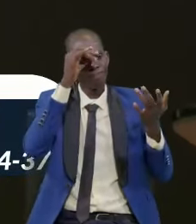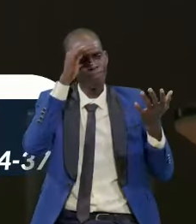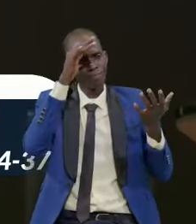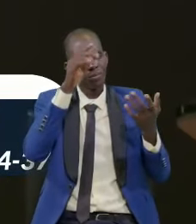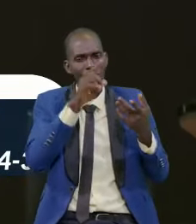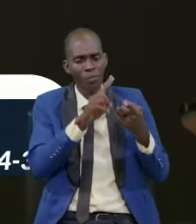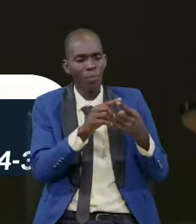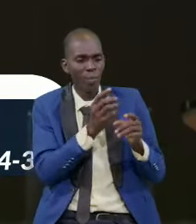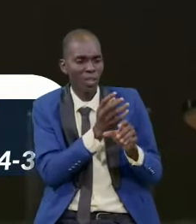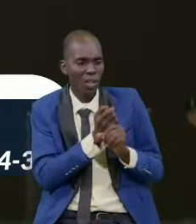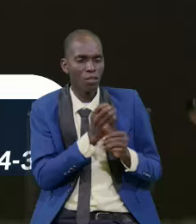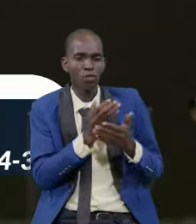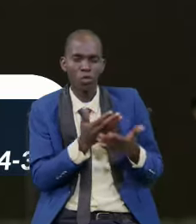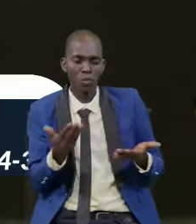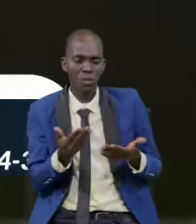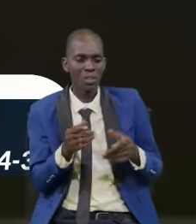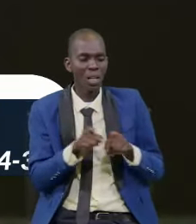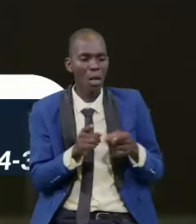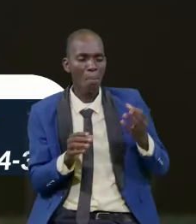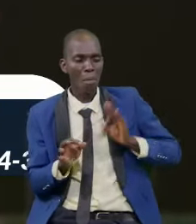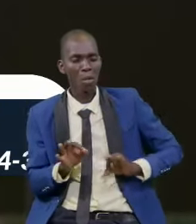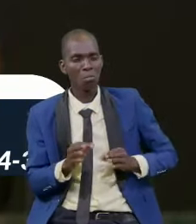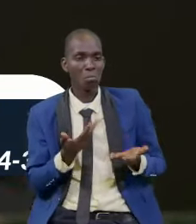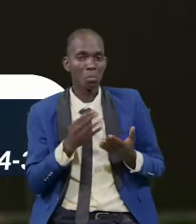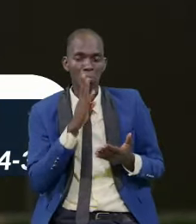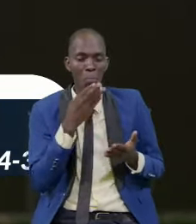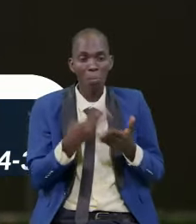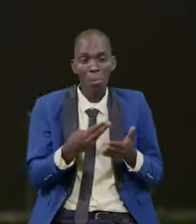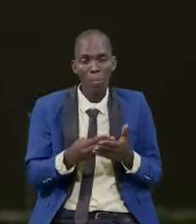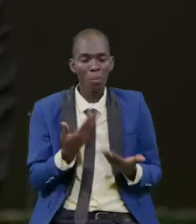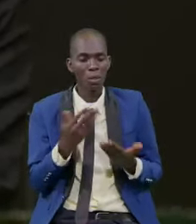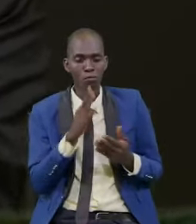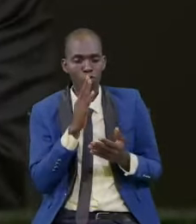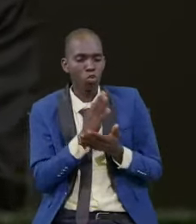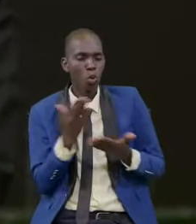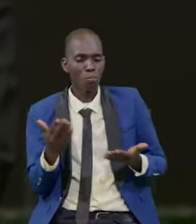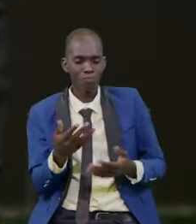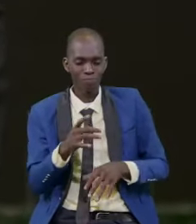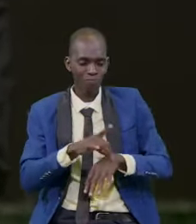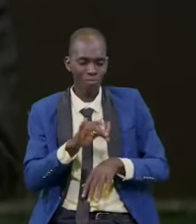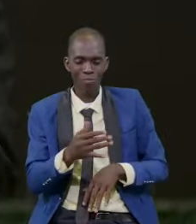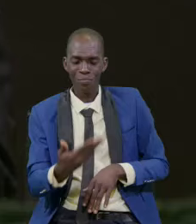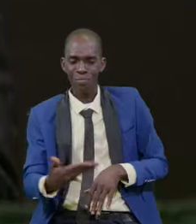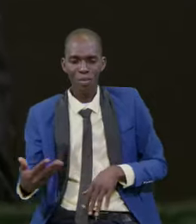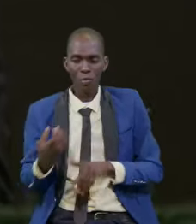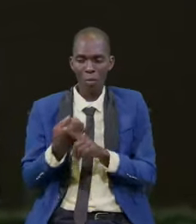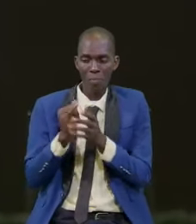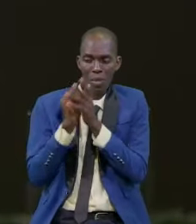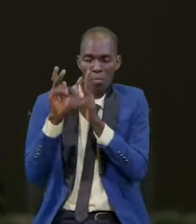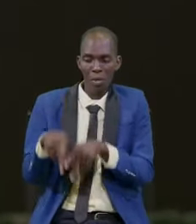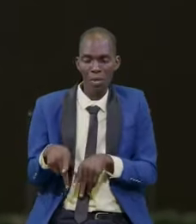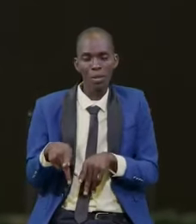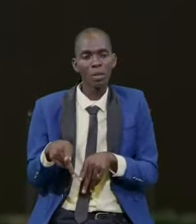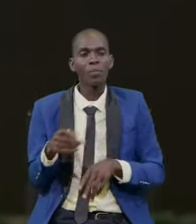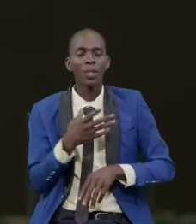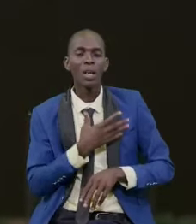get something, a profit, maybe money, maybe some material things from him or from her.